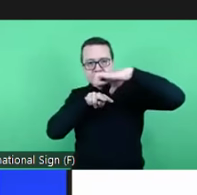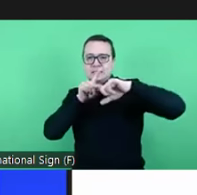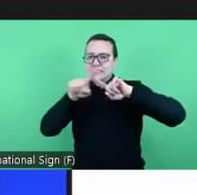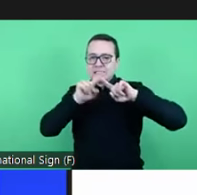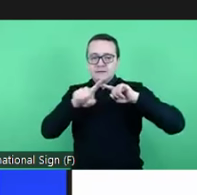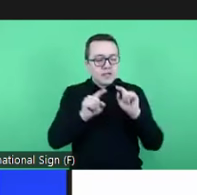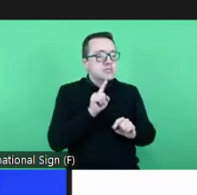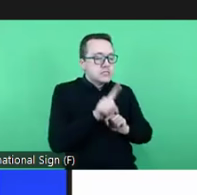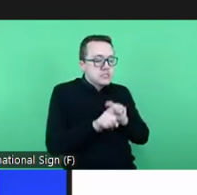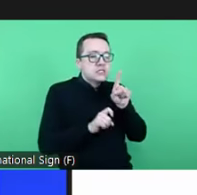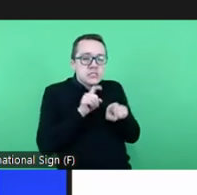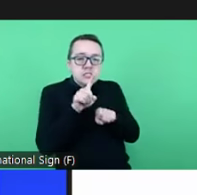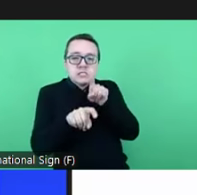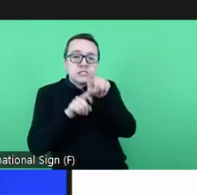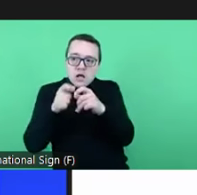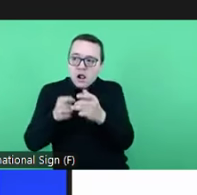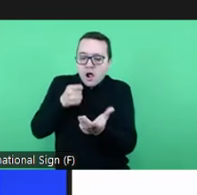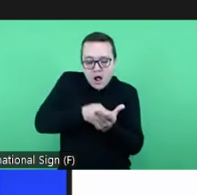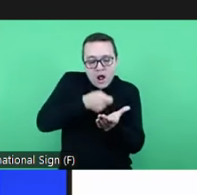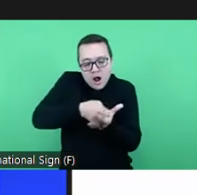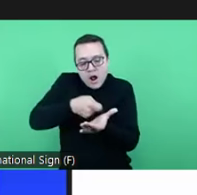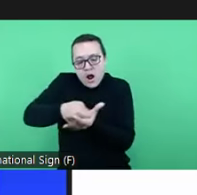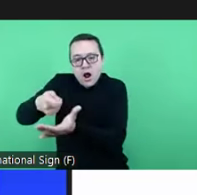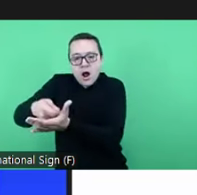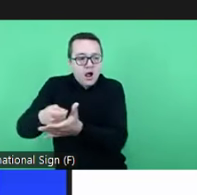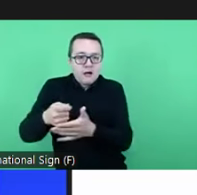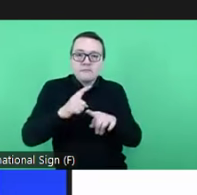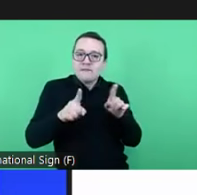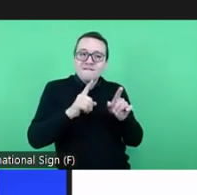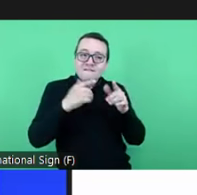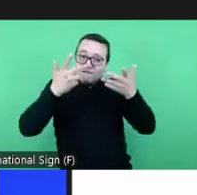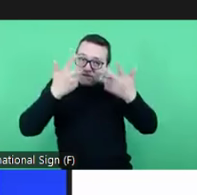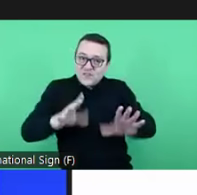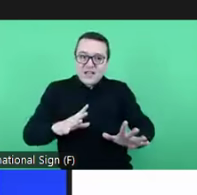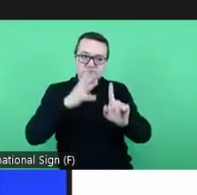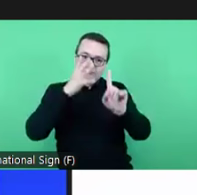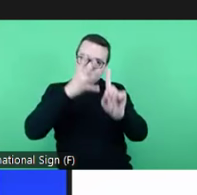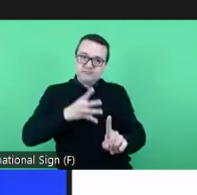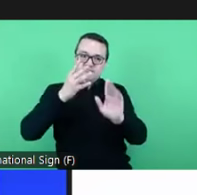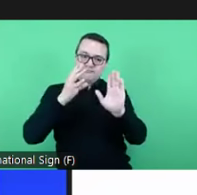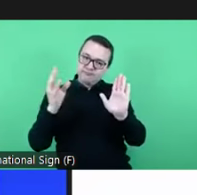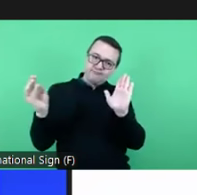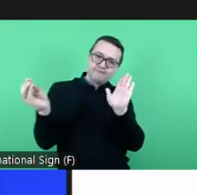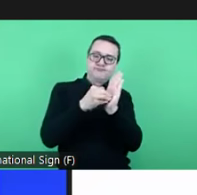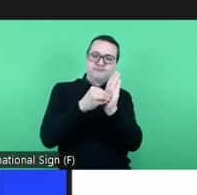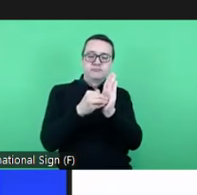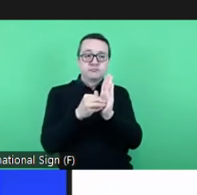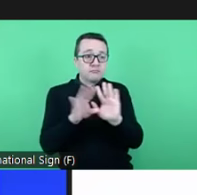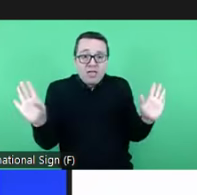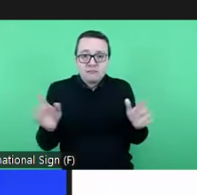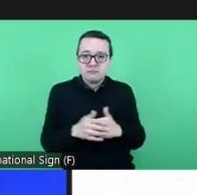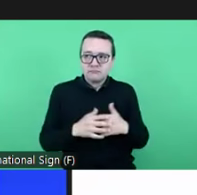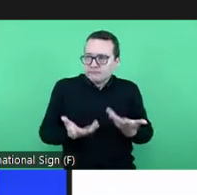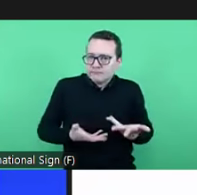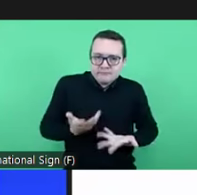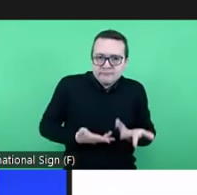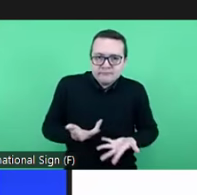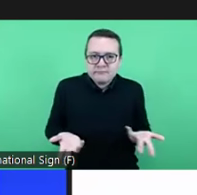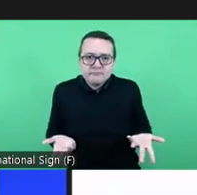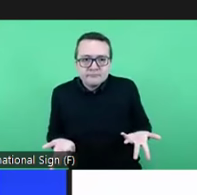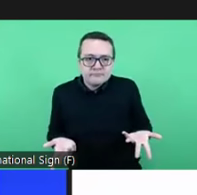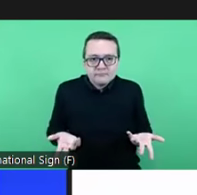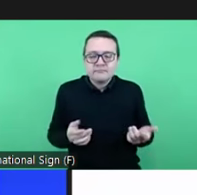not integrado em really 6 grandes closed. grupos, So que we tem are o sentido preparing all de these avaliar cada offers um in dos six grupos specific groups to procedimento isolado.